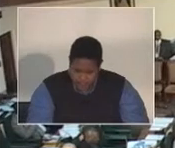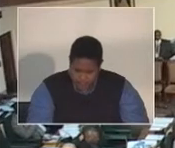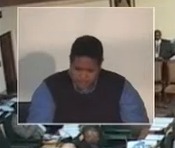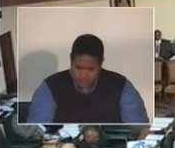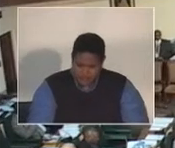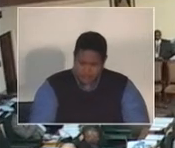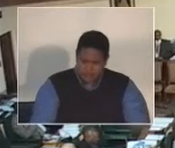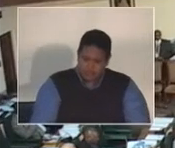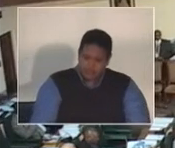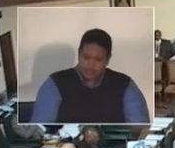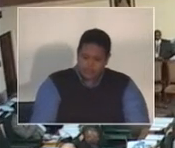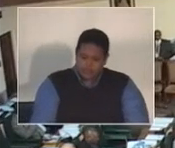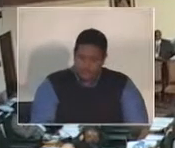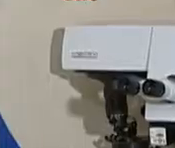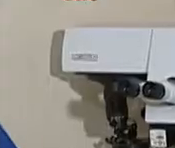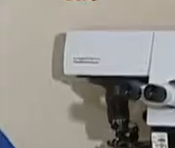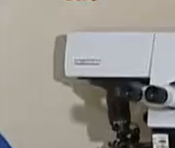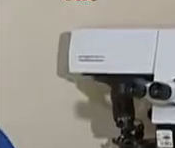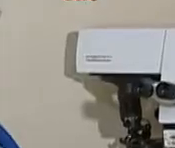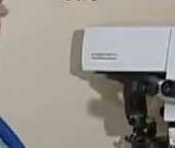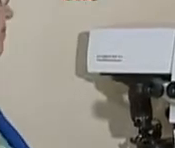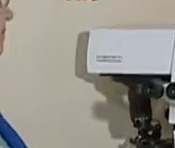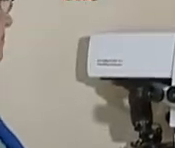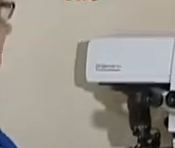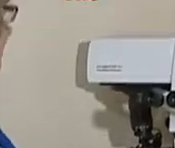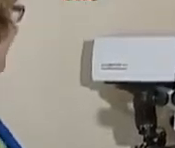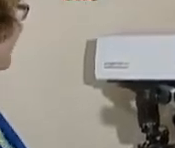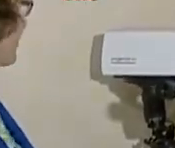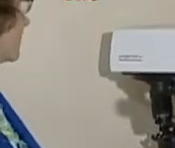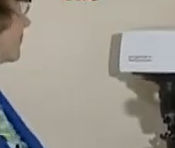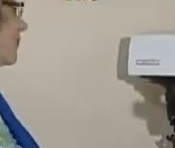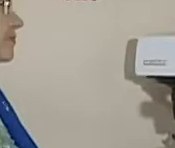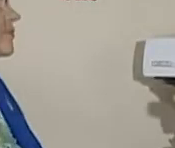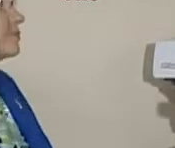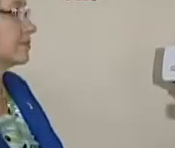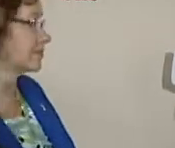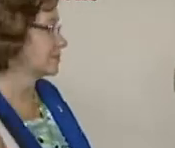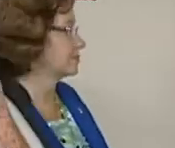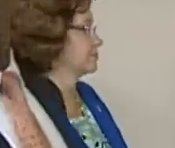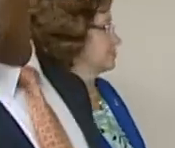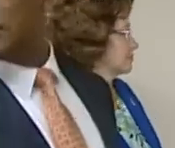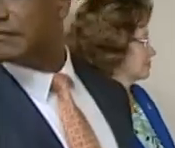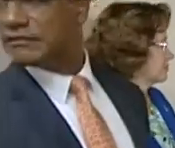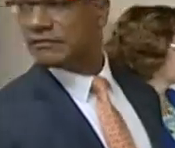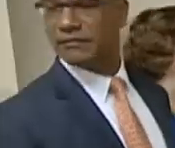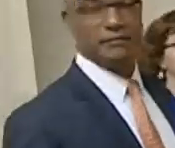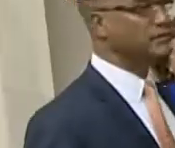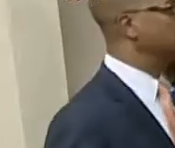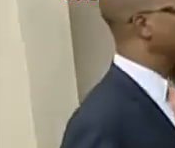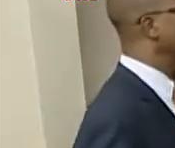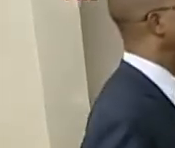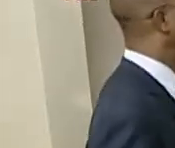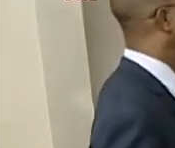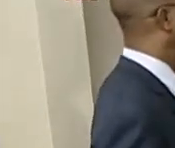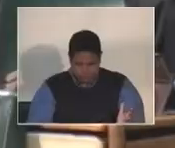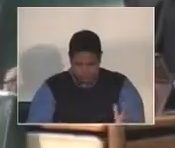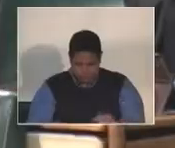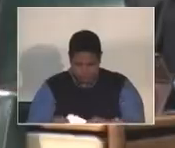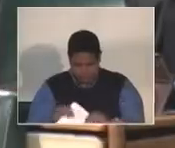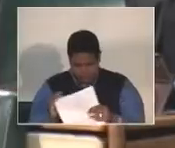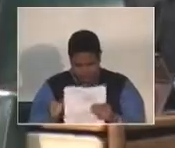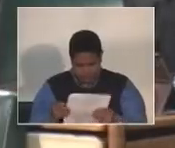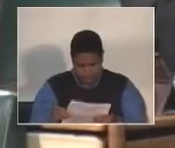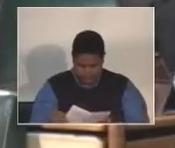to the sectoral debate on Wednesday. Among other things, it will allow for the compulsory taking of DNA samples from criminal suspects.